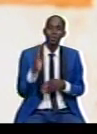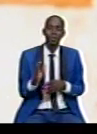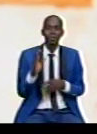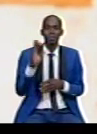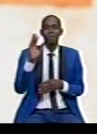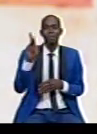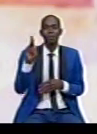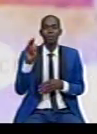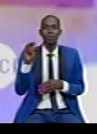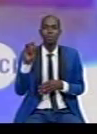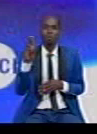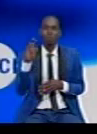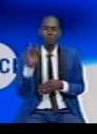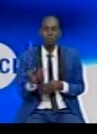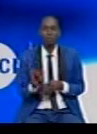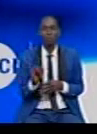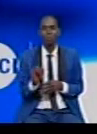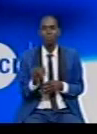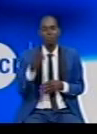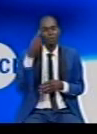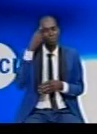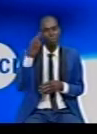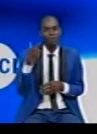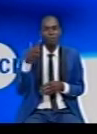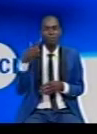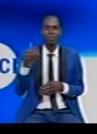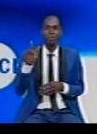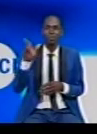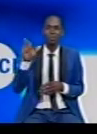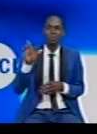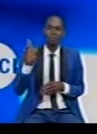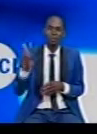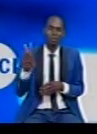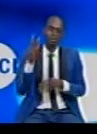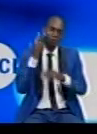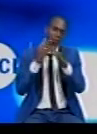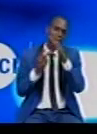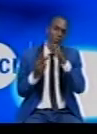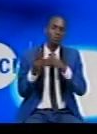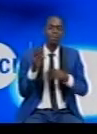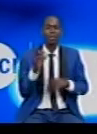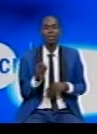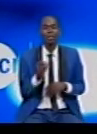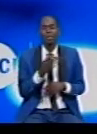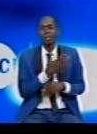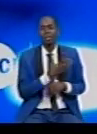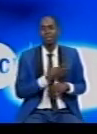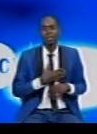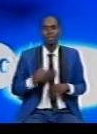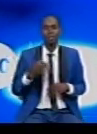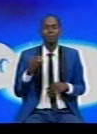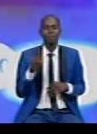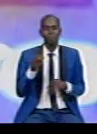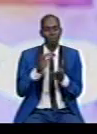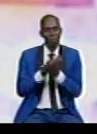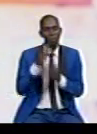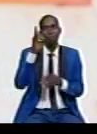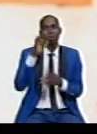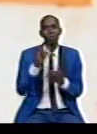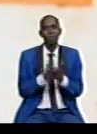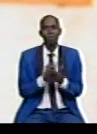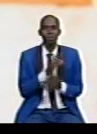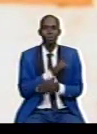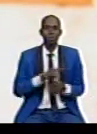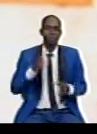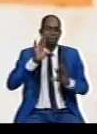Doyef Kumuji for GCK visions, and I'm believing God that the Lord will strengthen